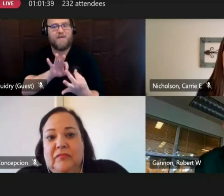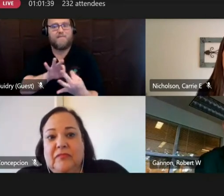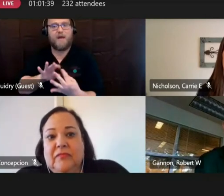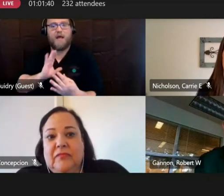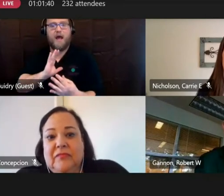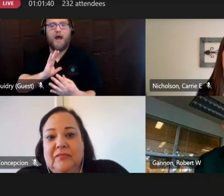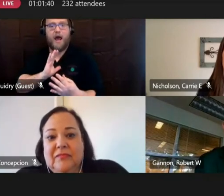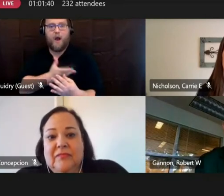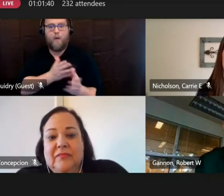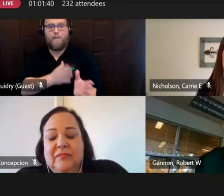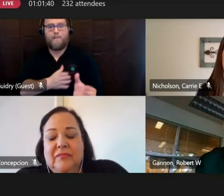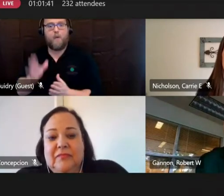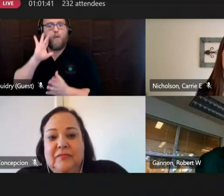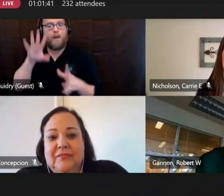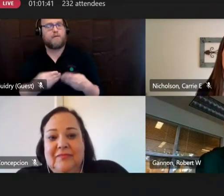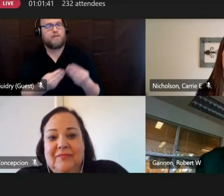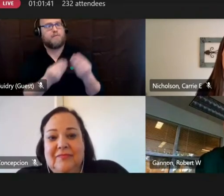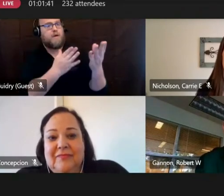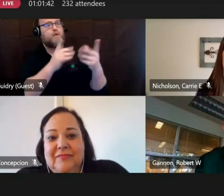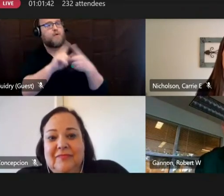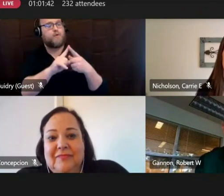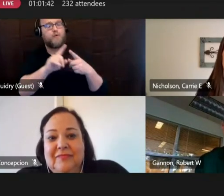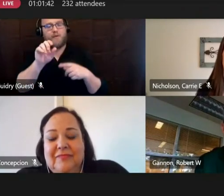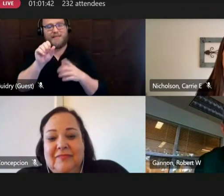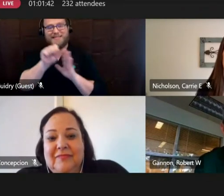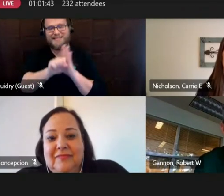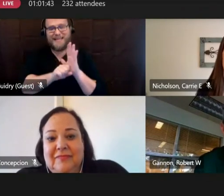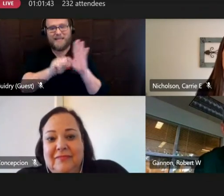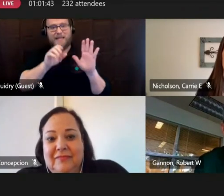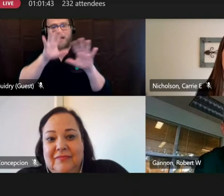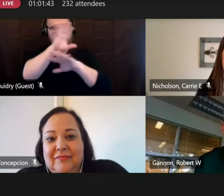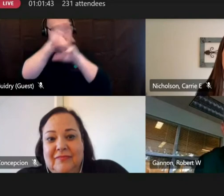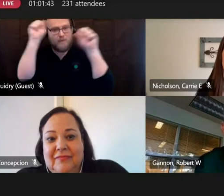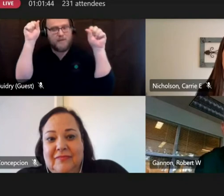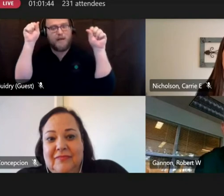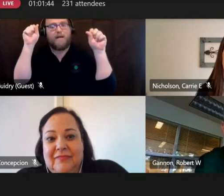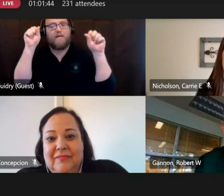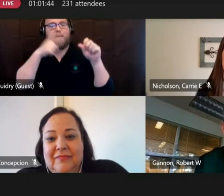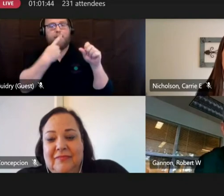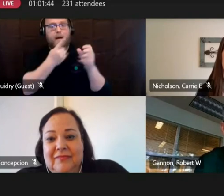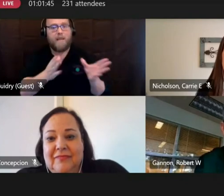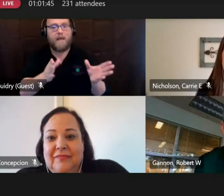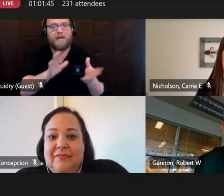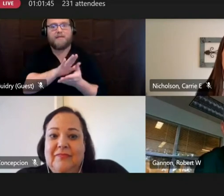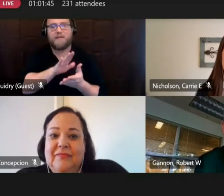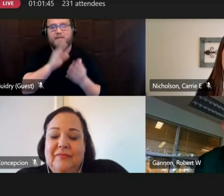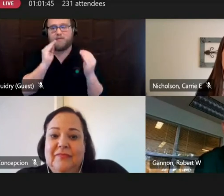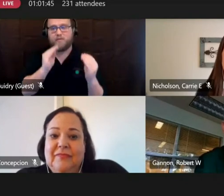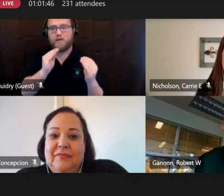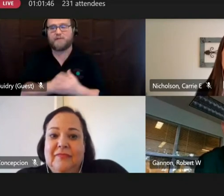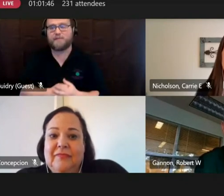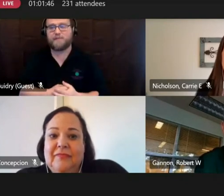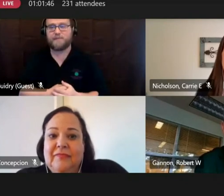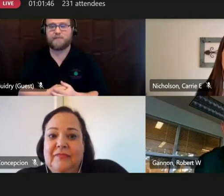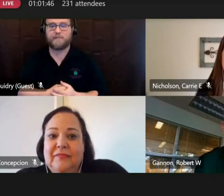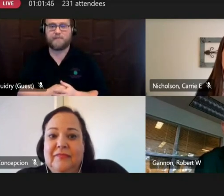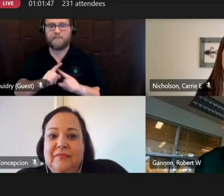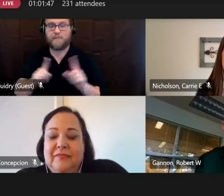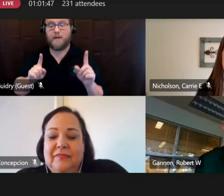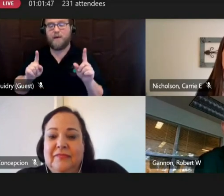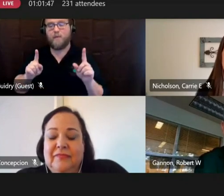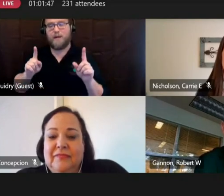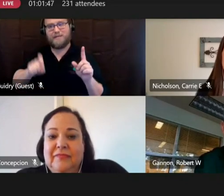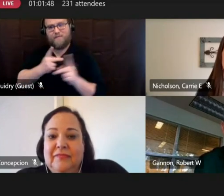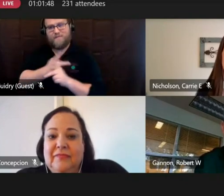Public Instruction. But it is the days ahead that we are most focused on, trying to figure out how we stay continually connected to our